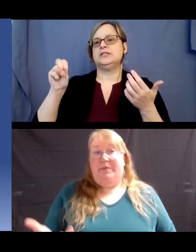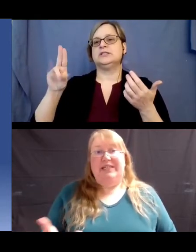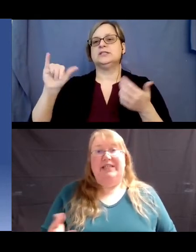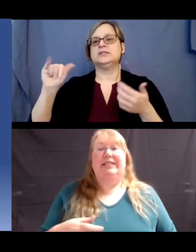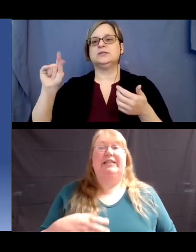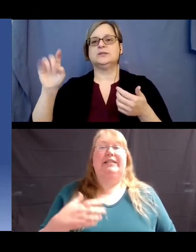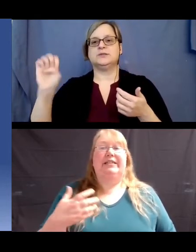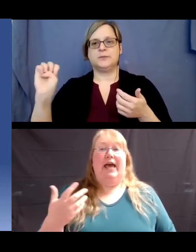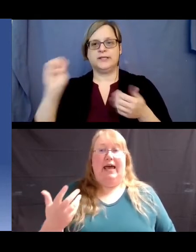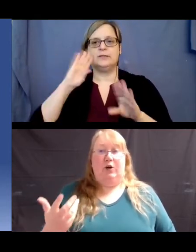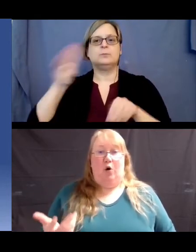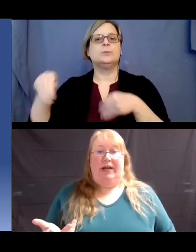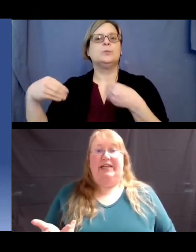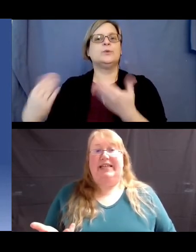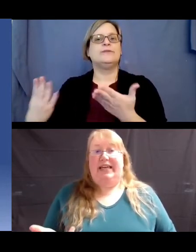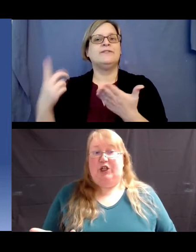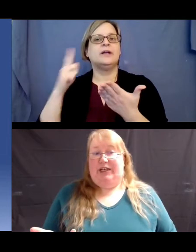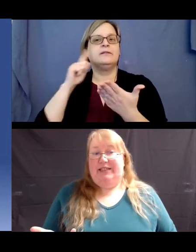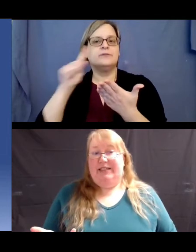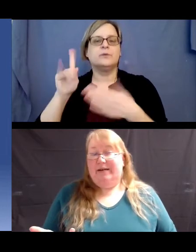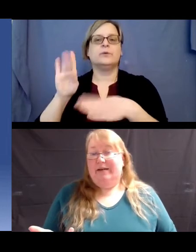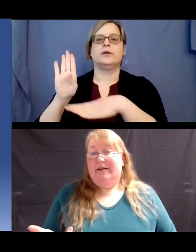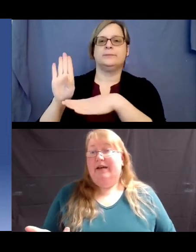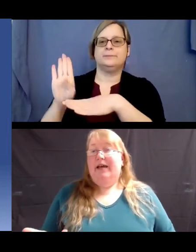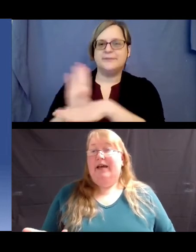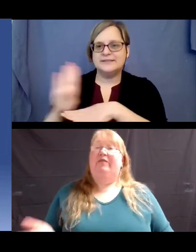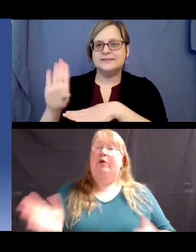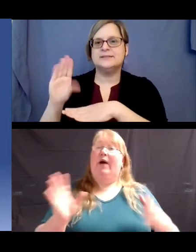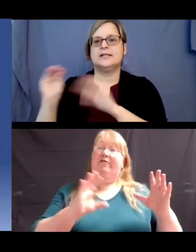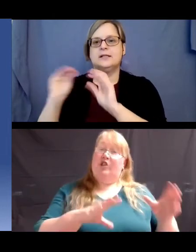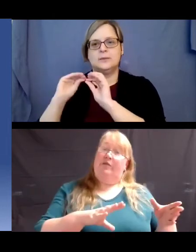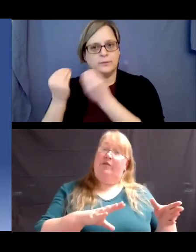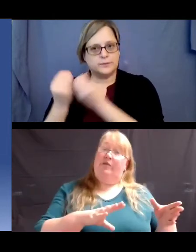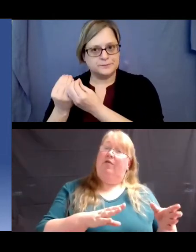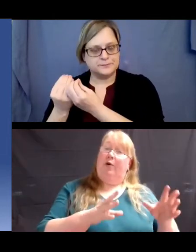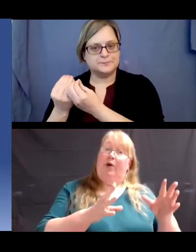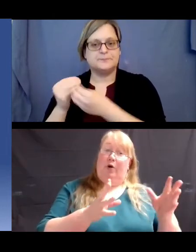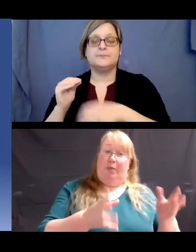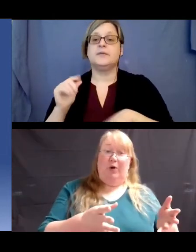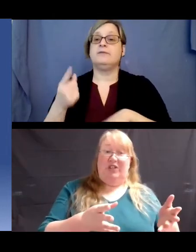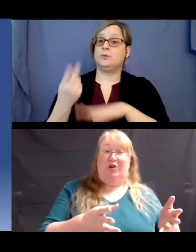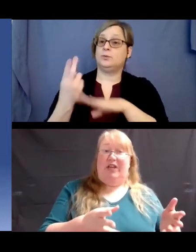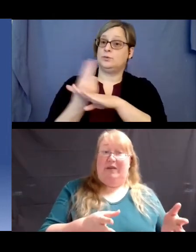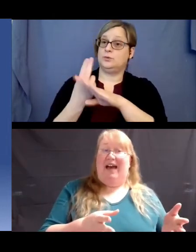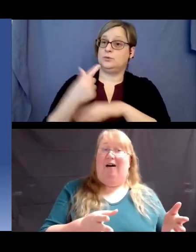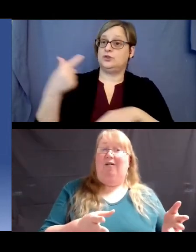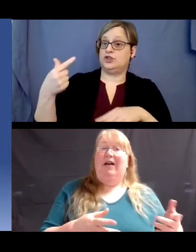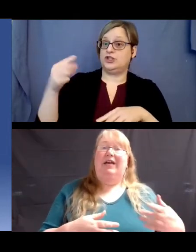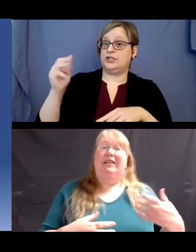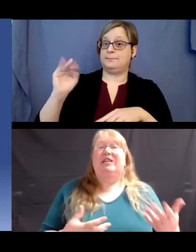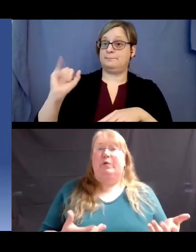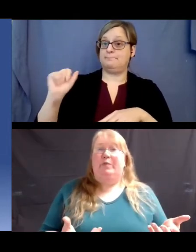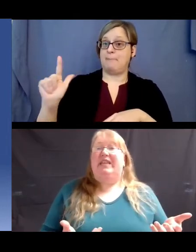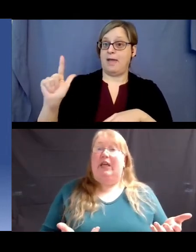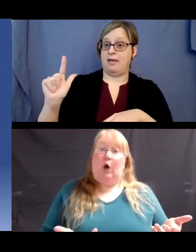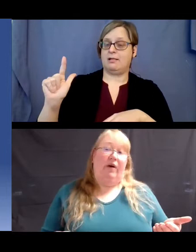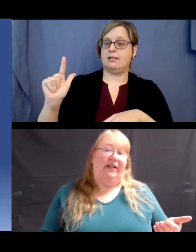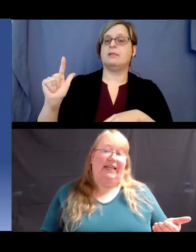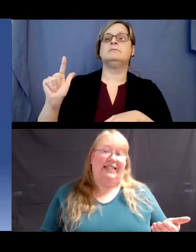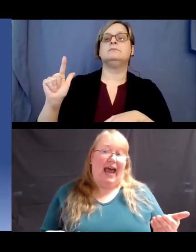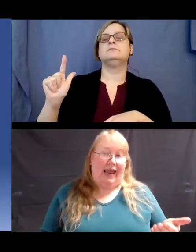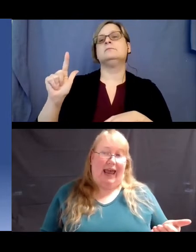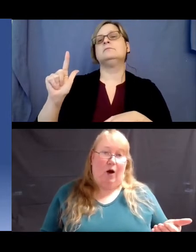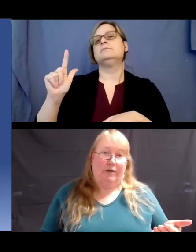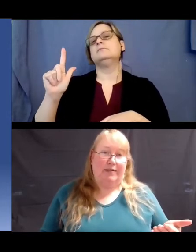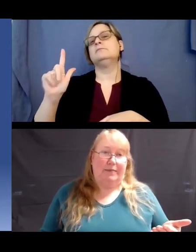to businesses and organizations. If you have Gmail for your personal email, this would be the